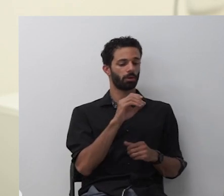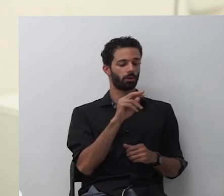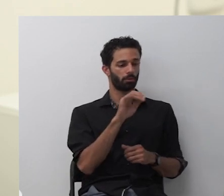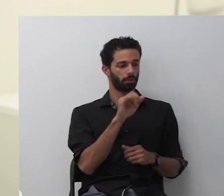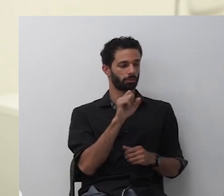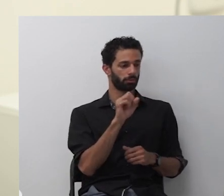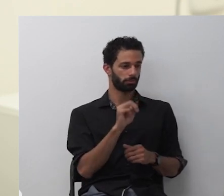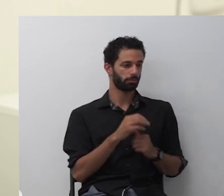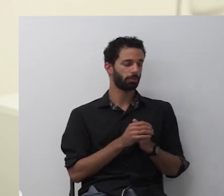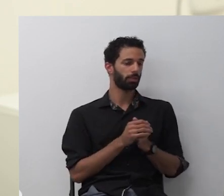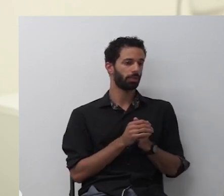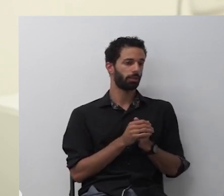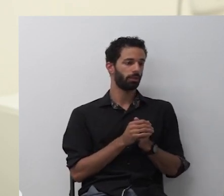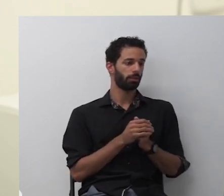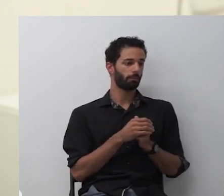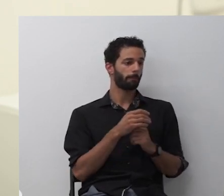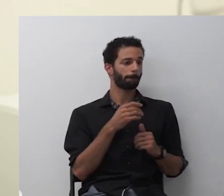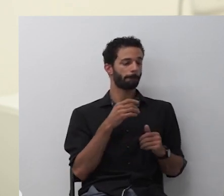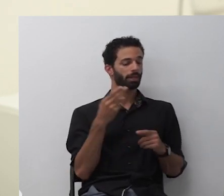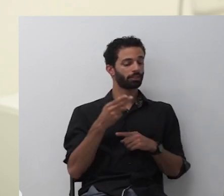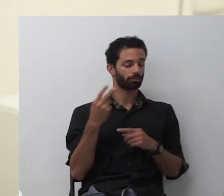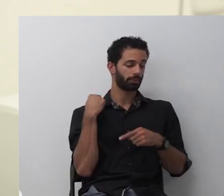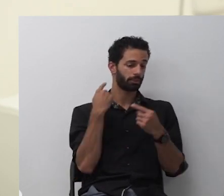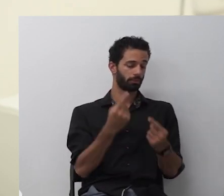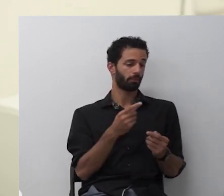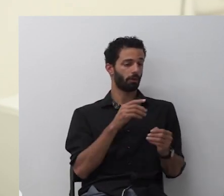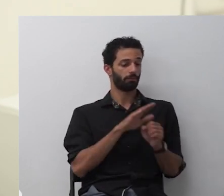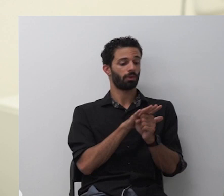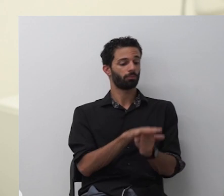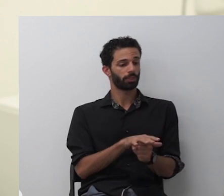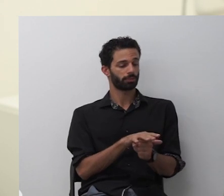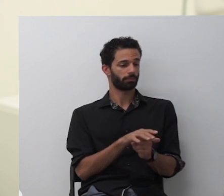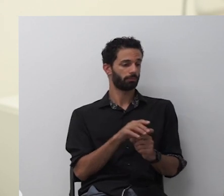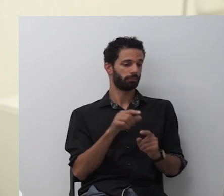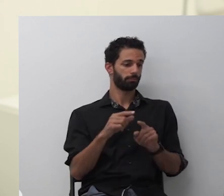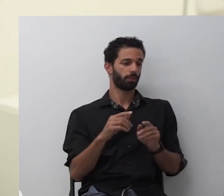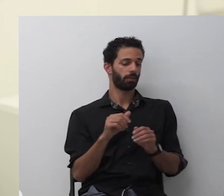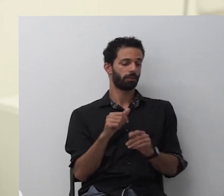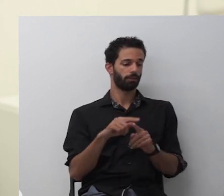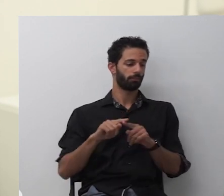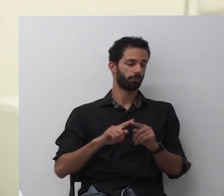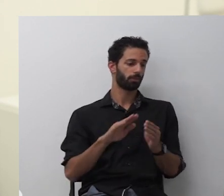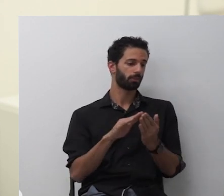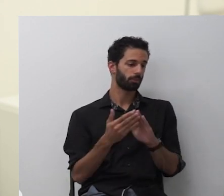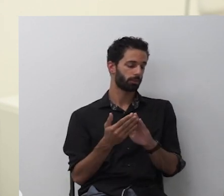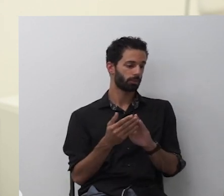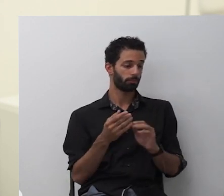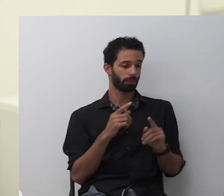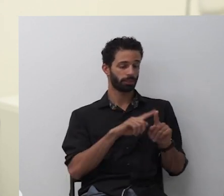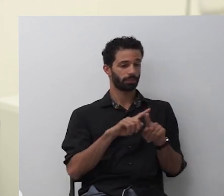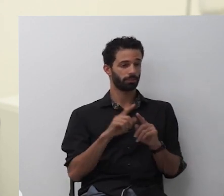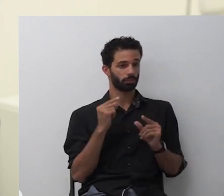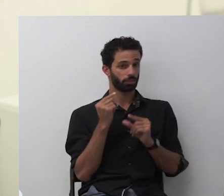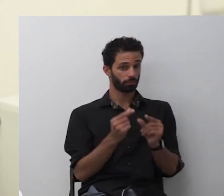models, and histories of oppressive treatment towards communities. But people over generations have been addressing and